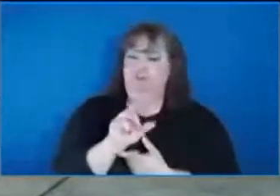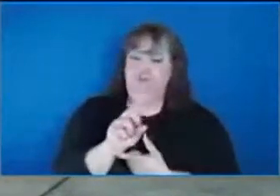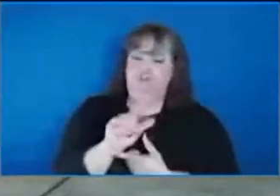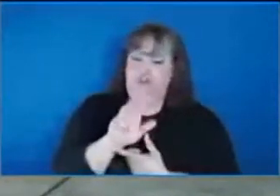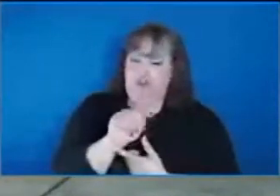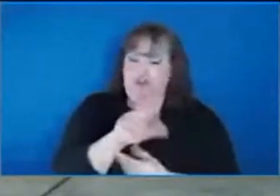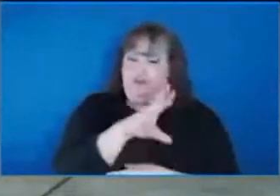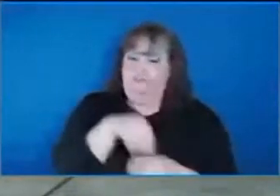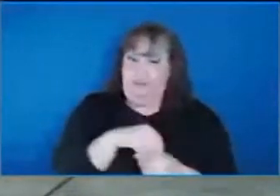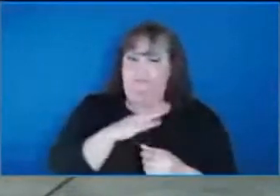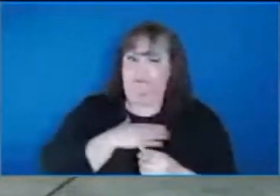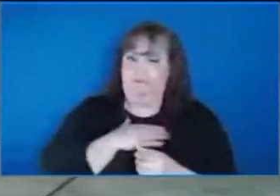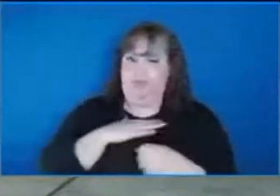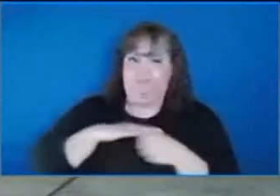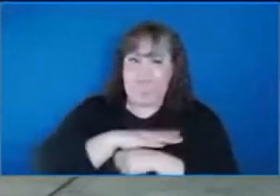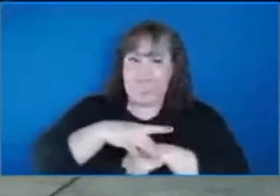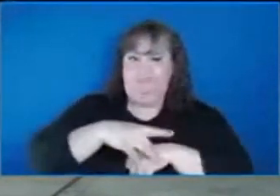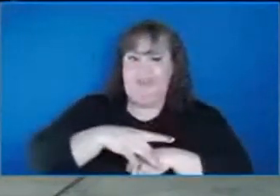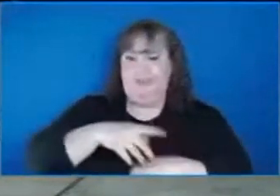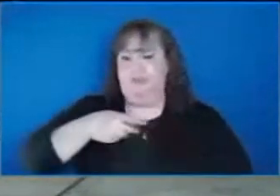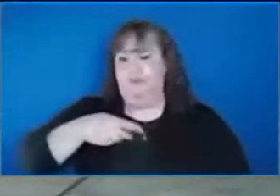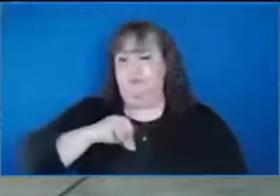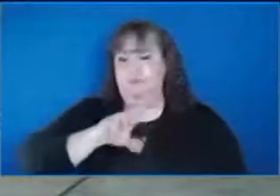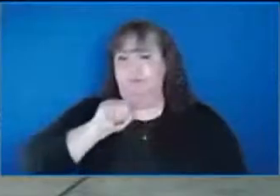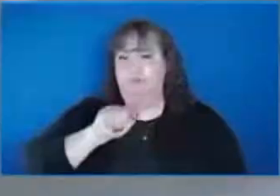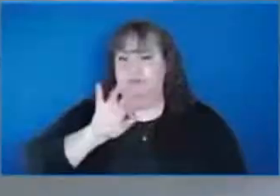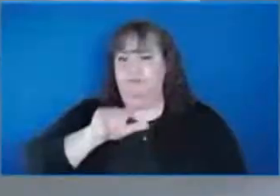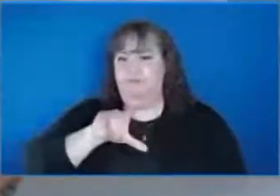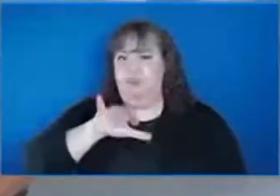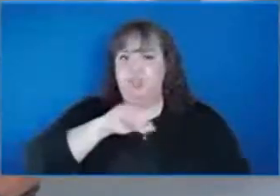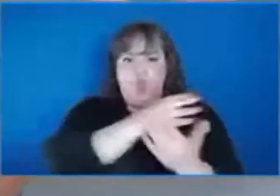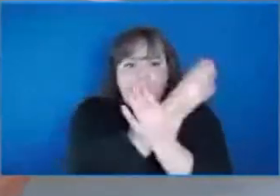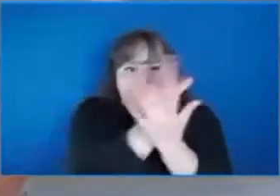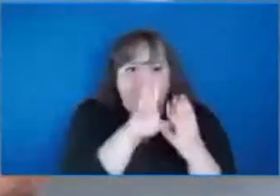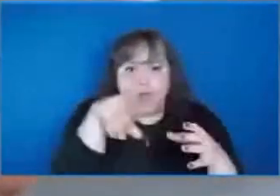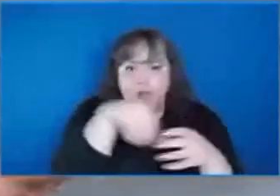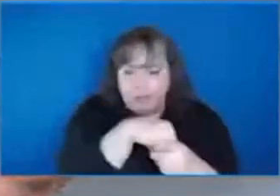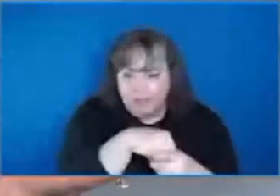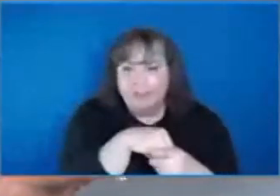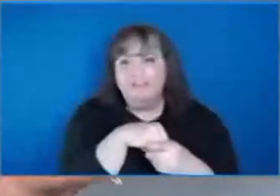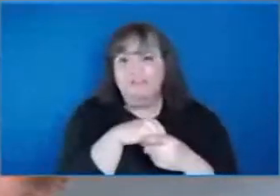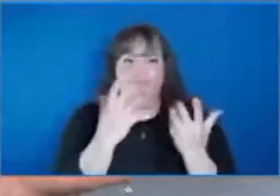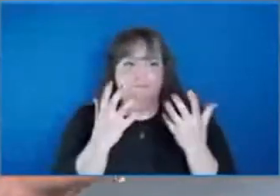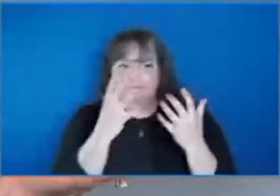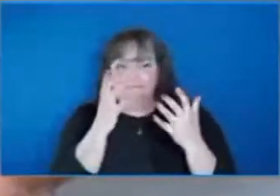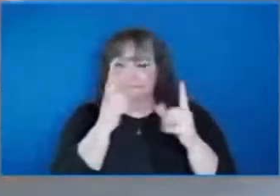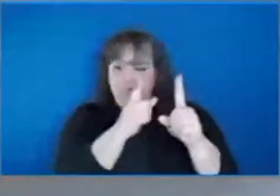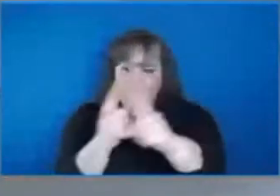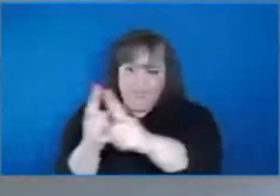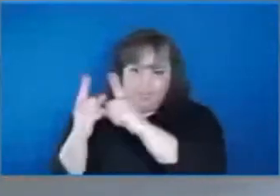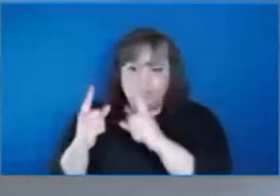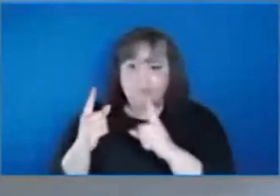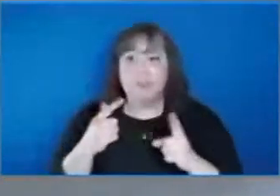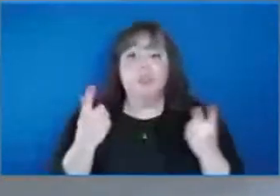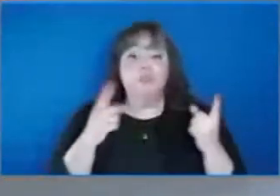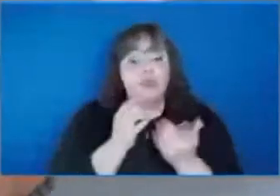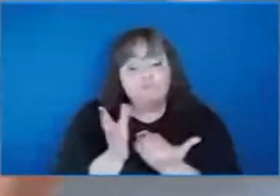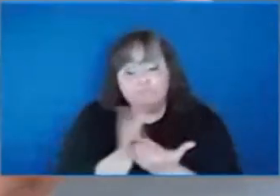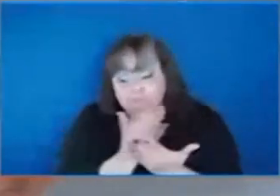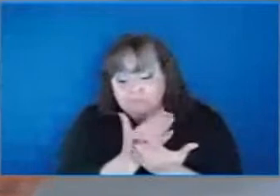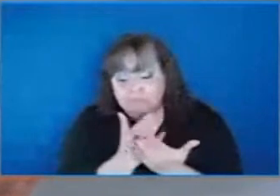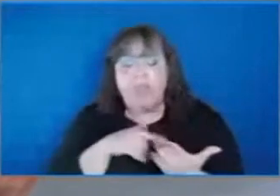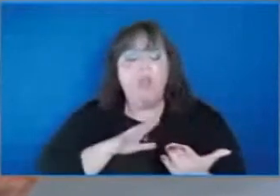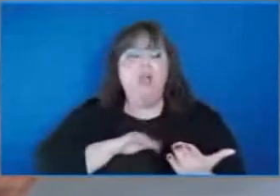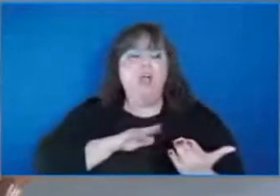entire portfolio, I was so excited to actually have DART be a part of this when I came in, because we have a lot of